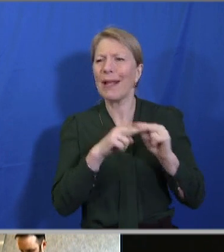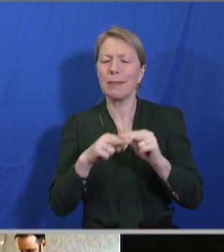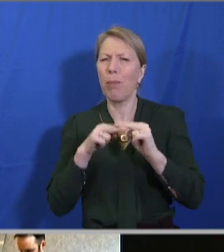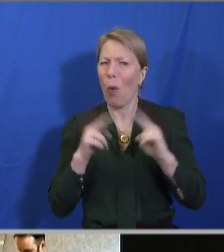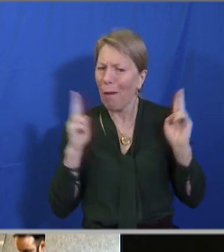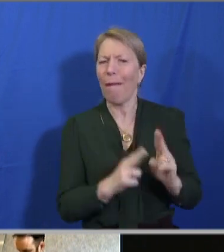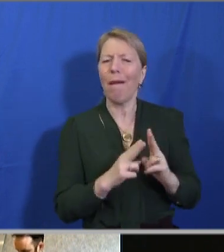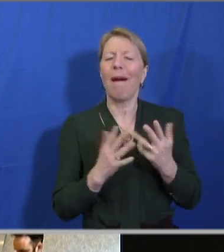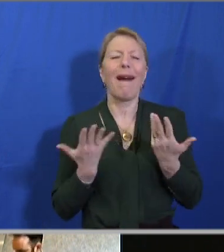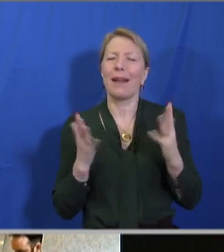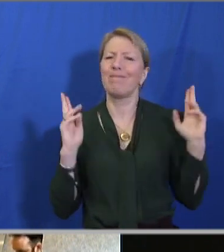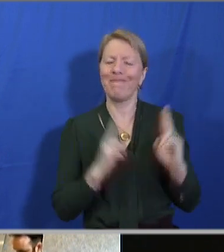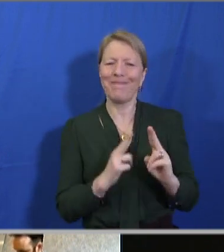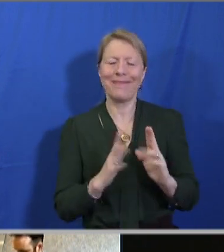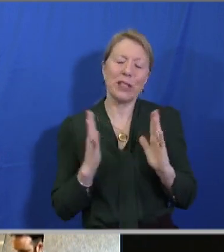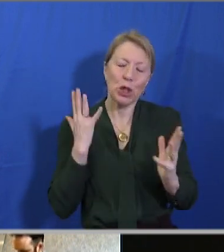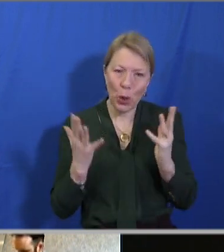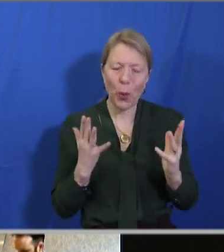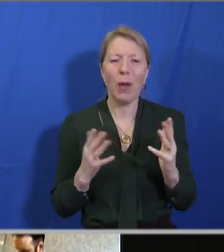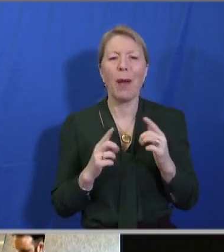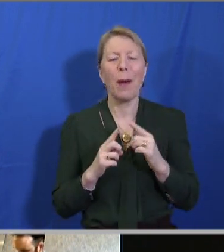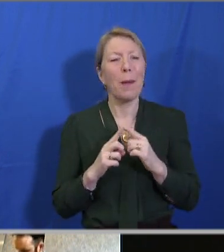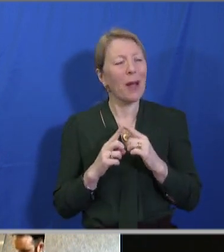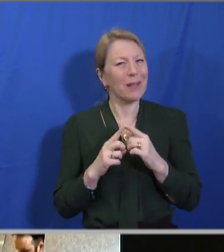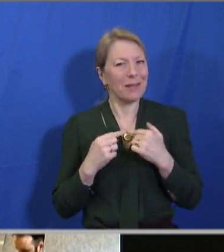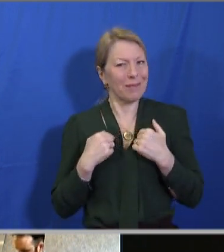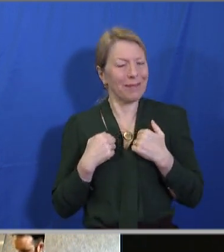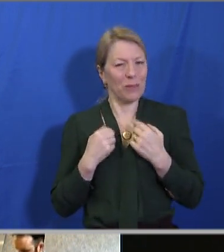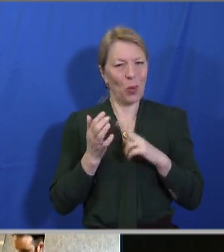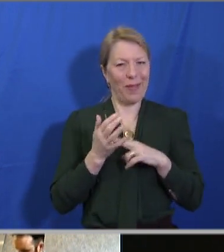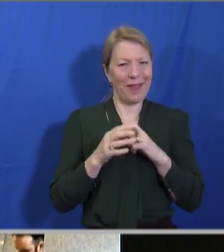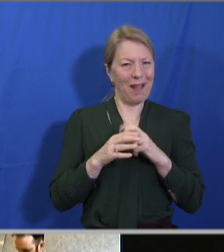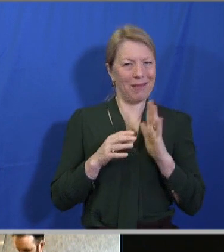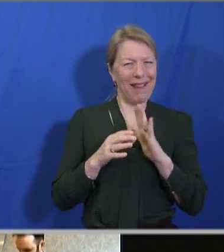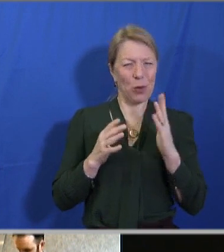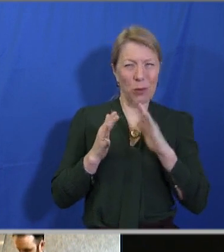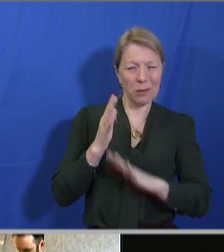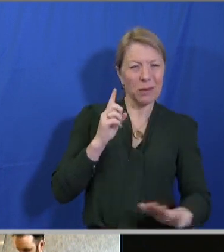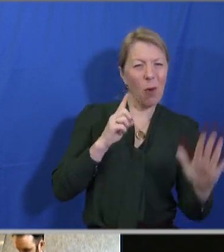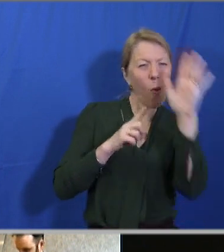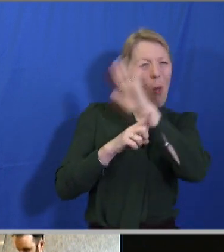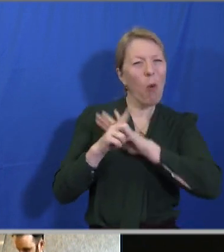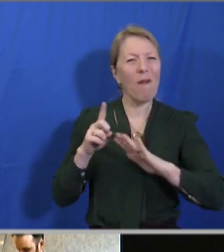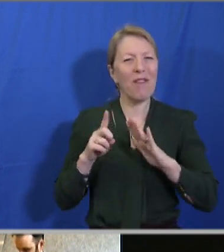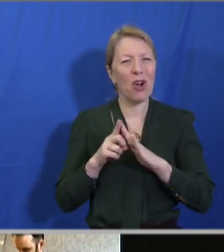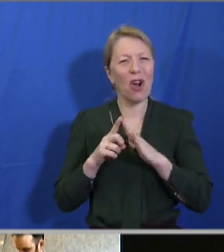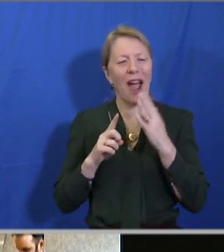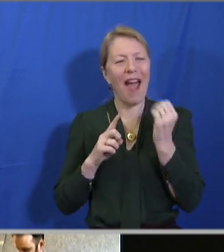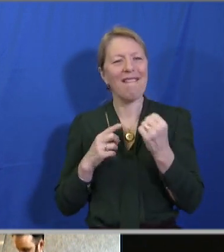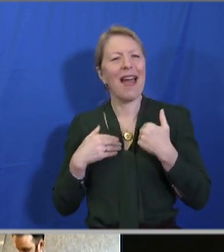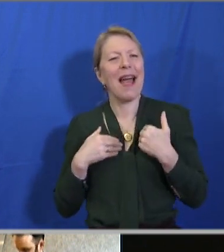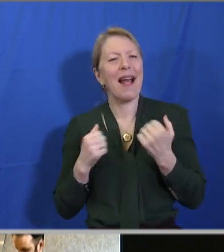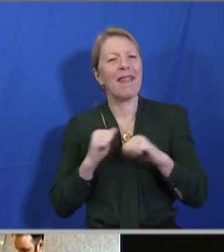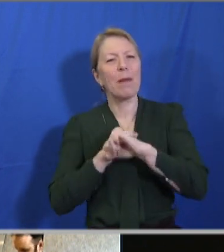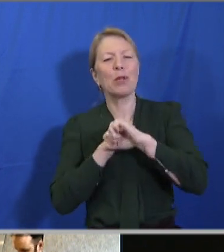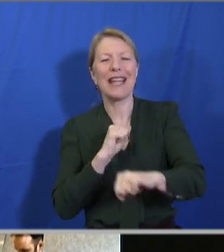these services are subject to nationally agreed health protection guidance designed to keep service users safe. And as